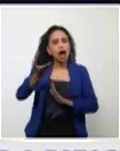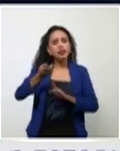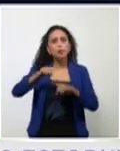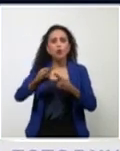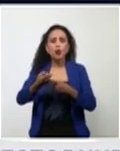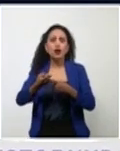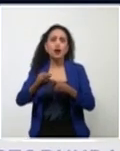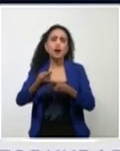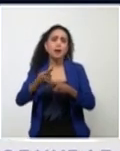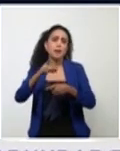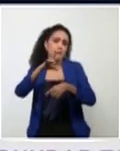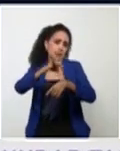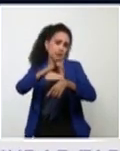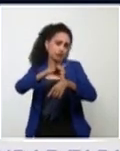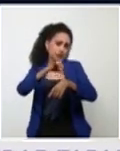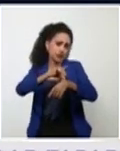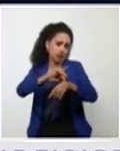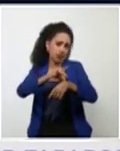This figure